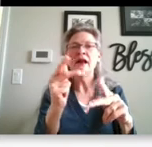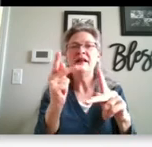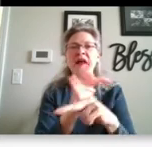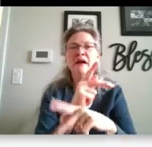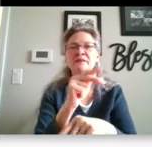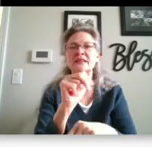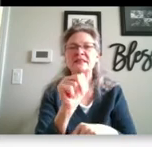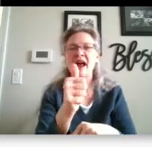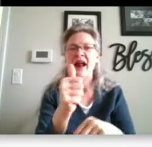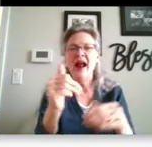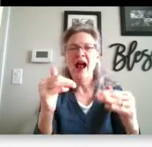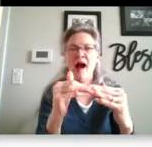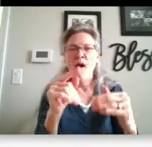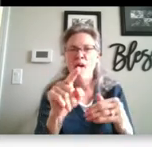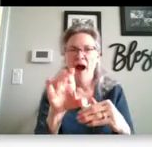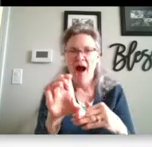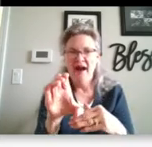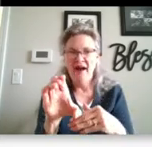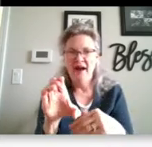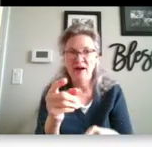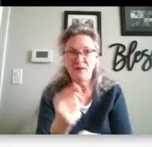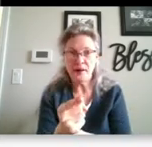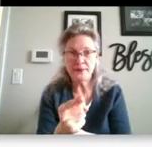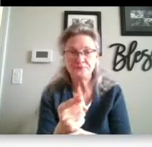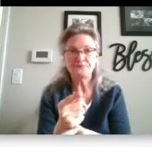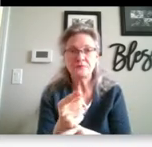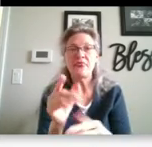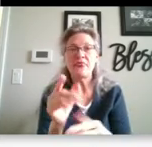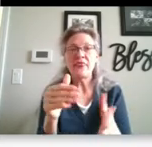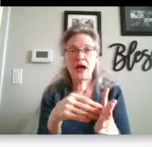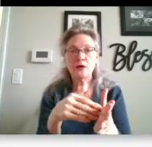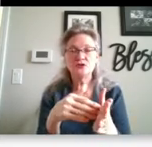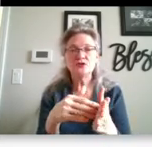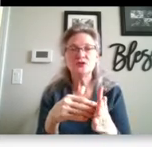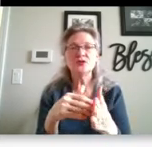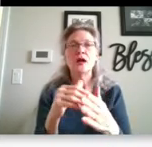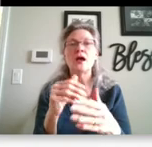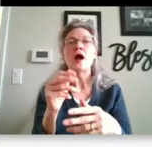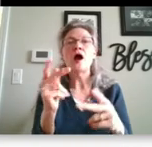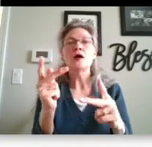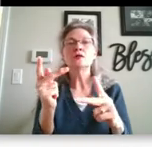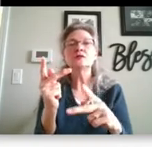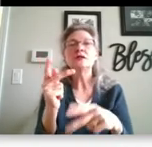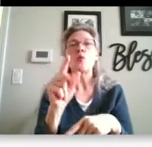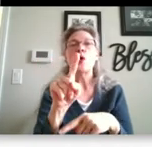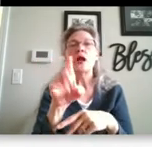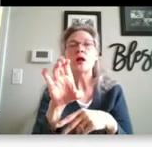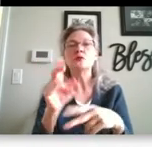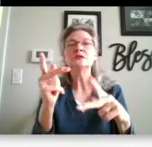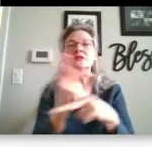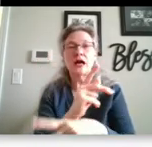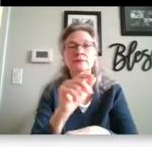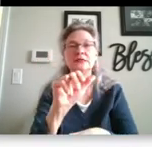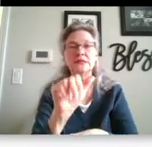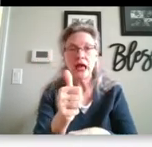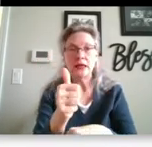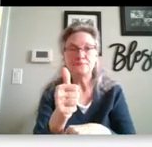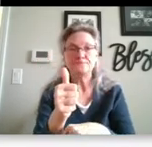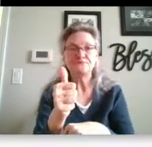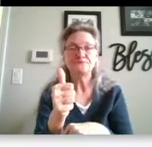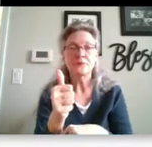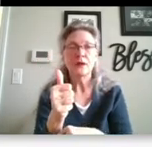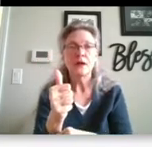Hundreds are 10 times greater than tens, and thousands are 10 times greater than hundreds. And I've abbreviated